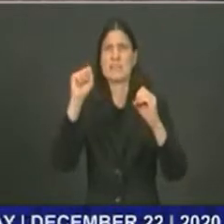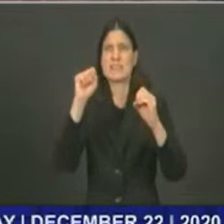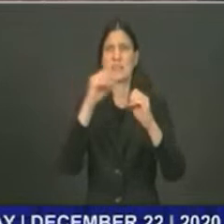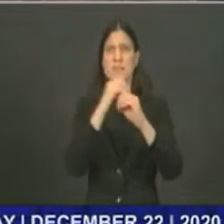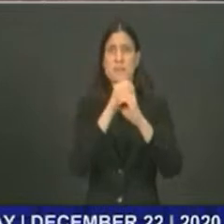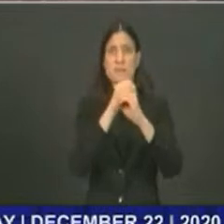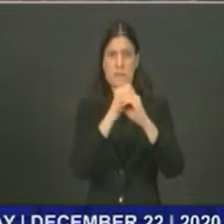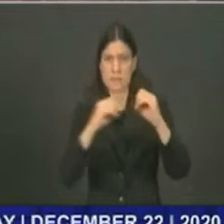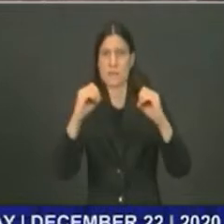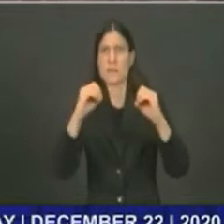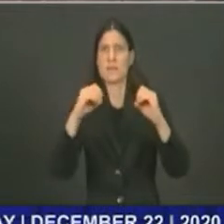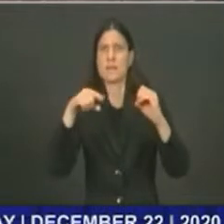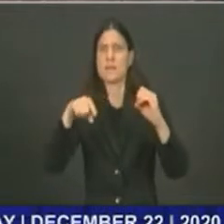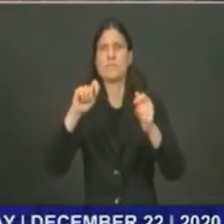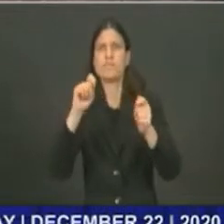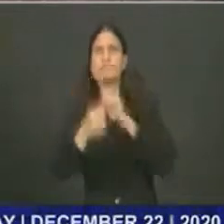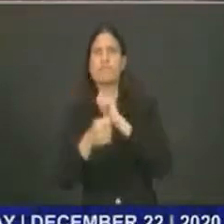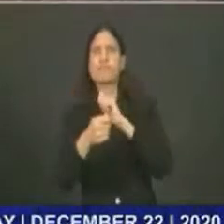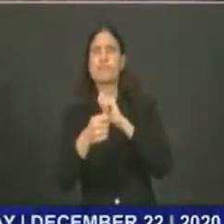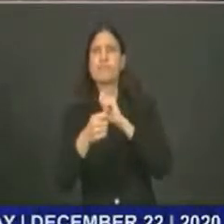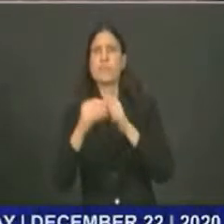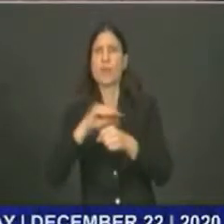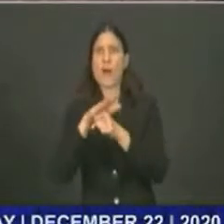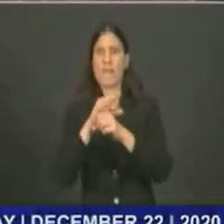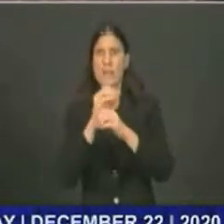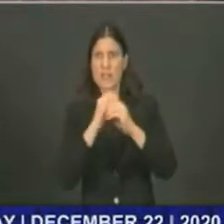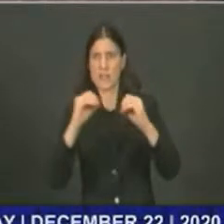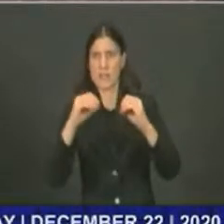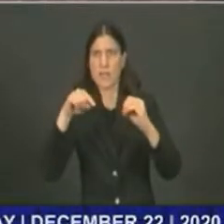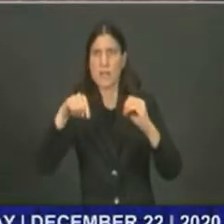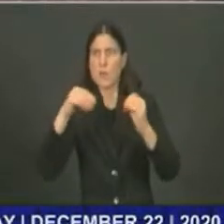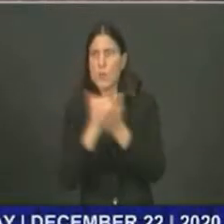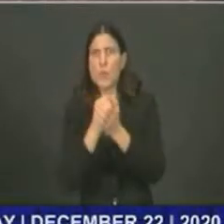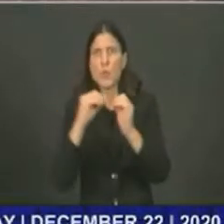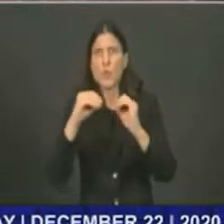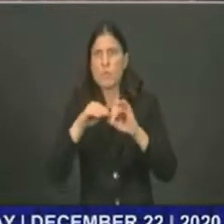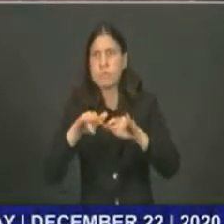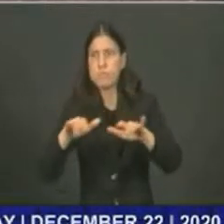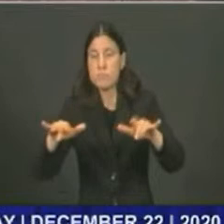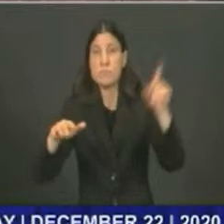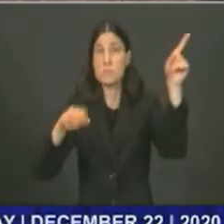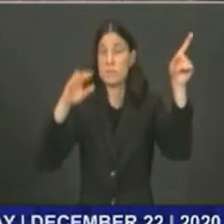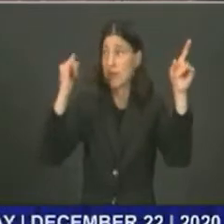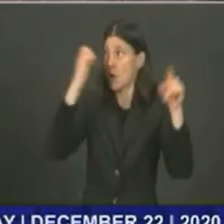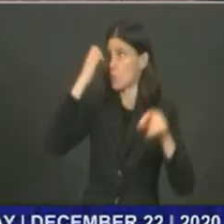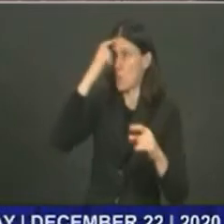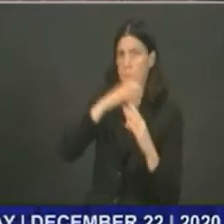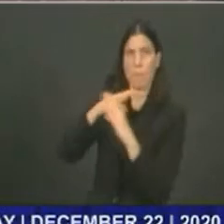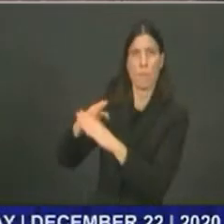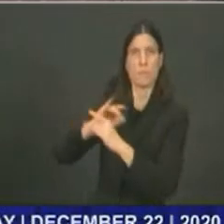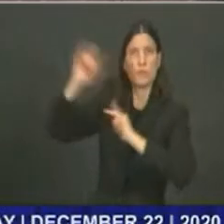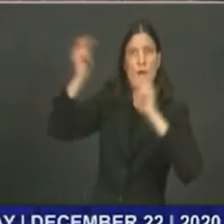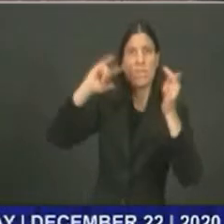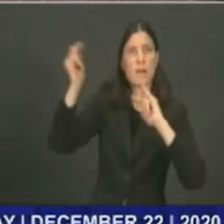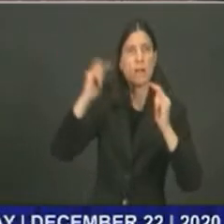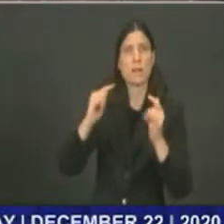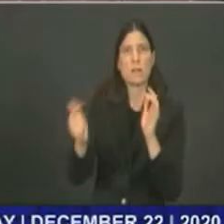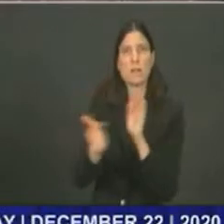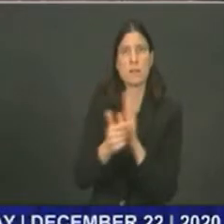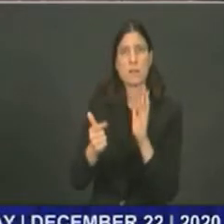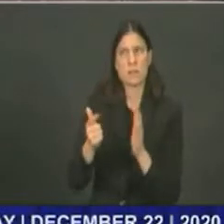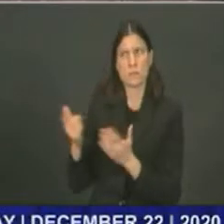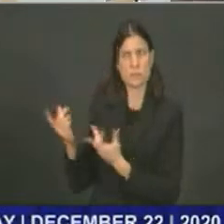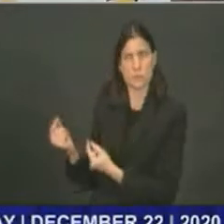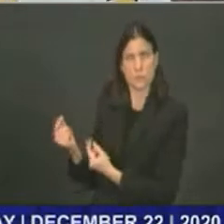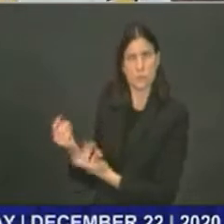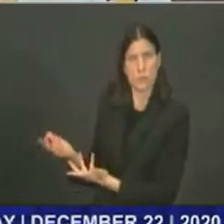restrictions, as several other countries have done on the UK because of this new COVID variant? Yeah. One of the